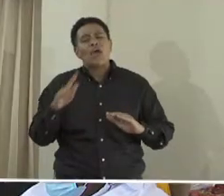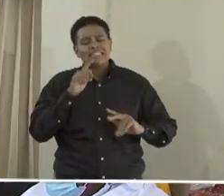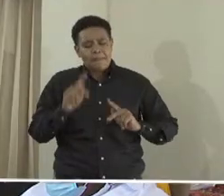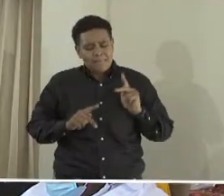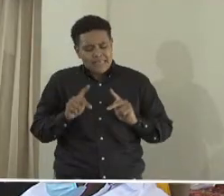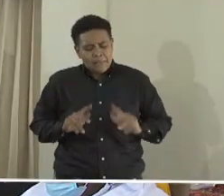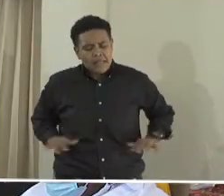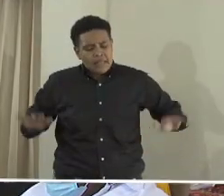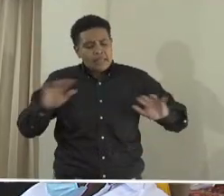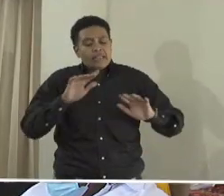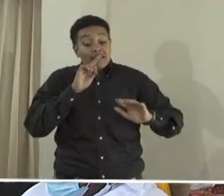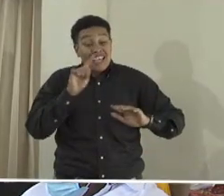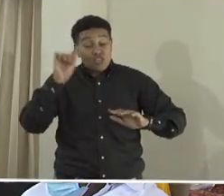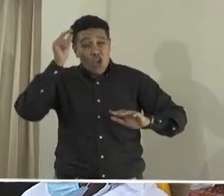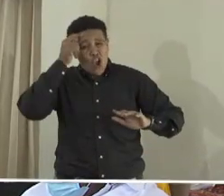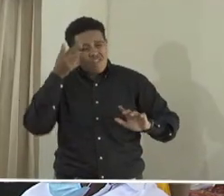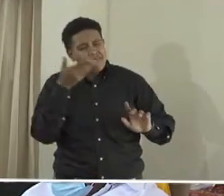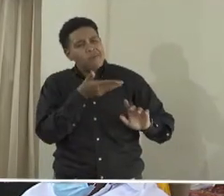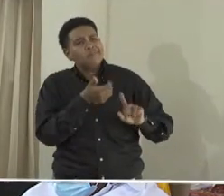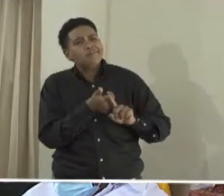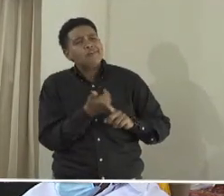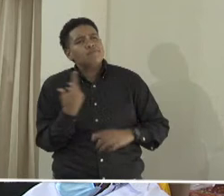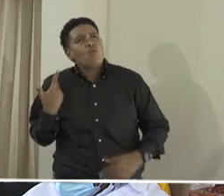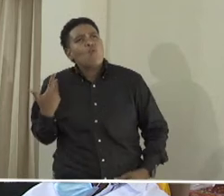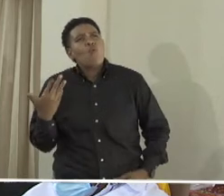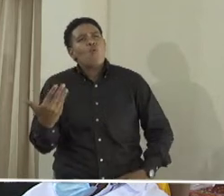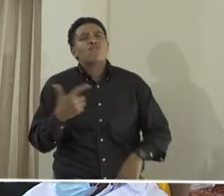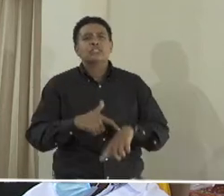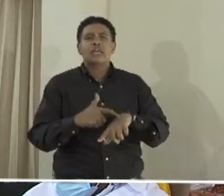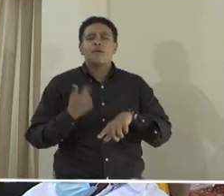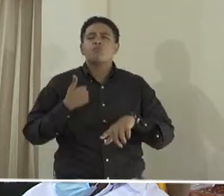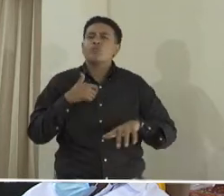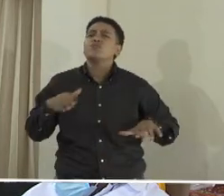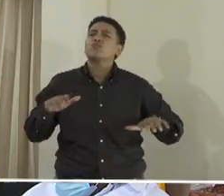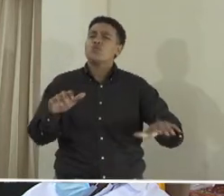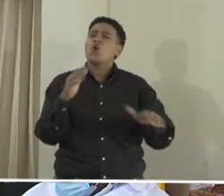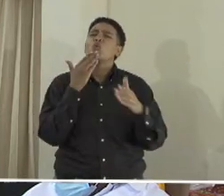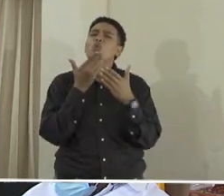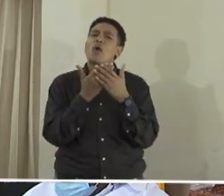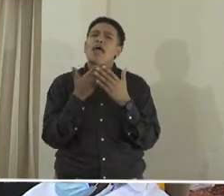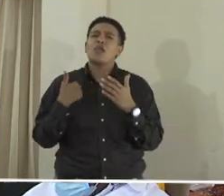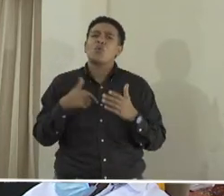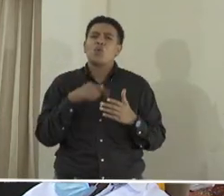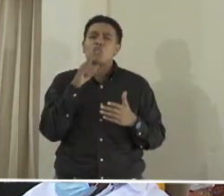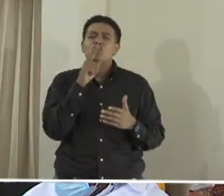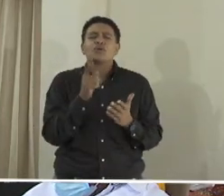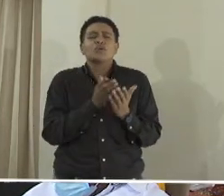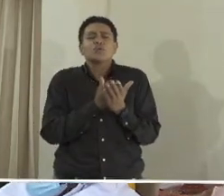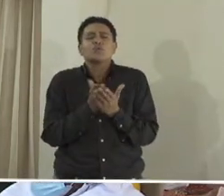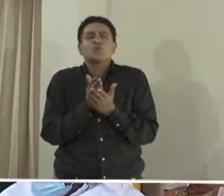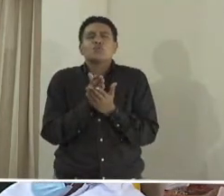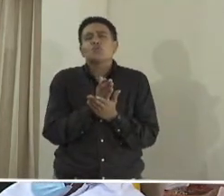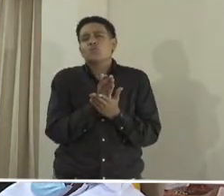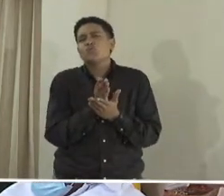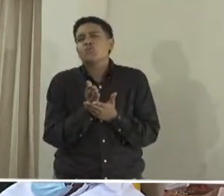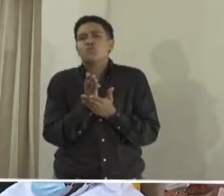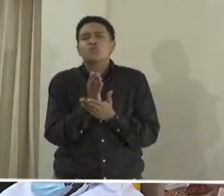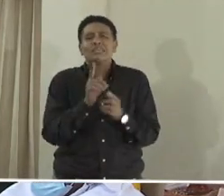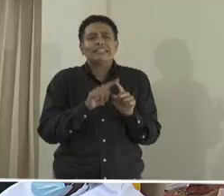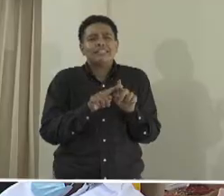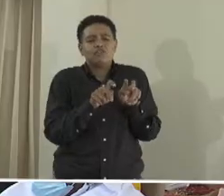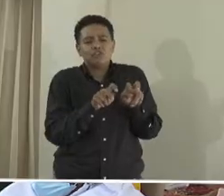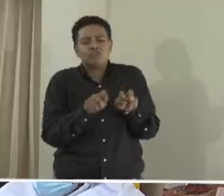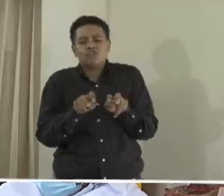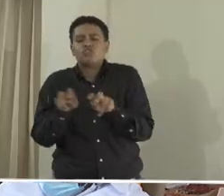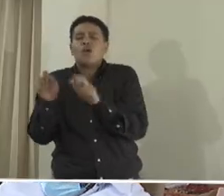people and as a government, over time, we have done well. We have traversed numerous transitions